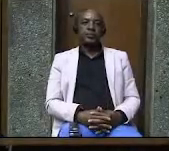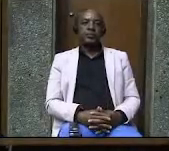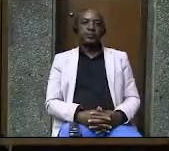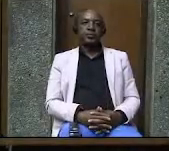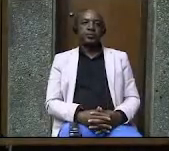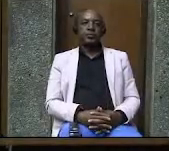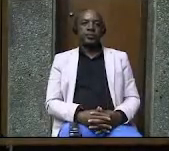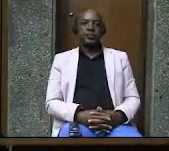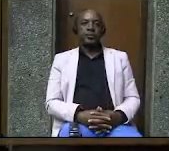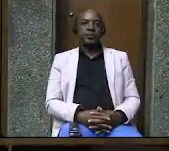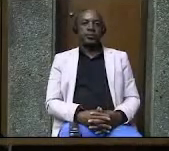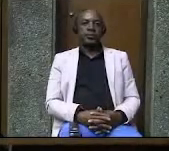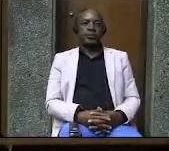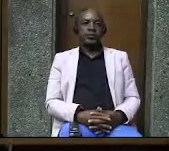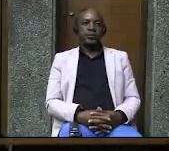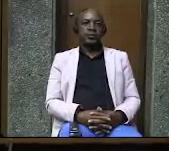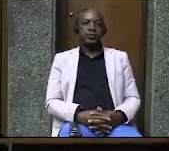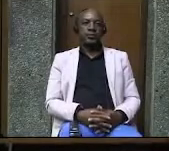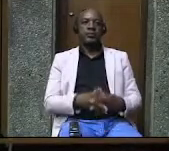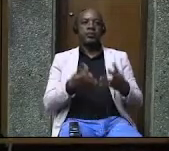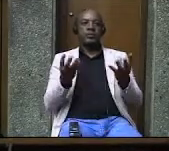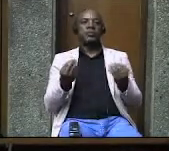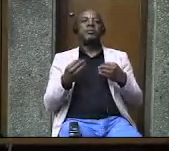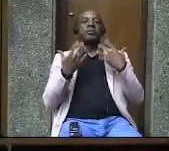Thank you. Number 10.